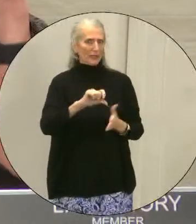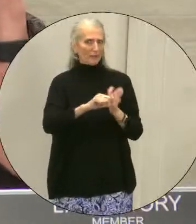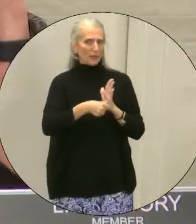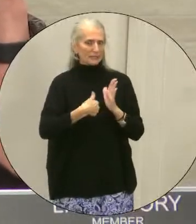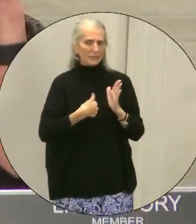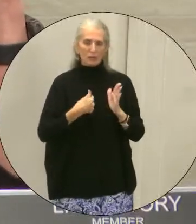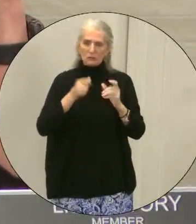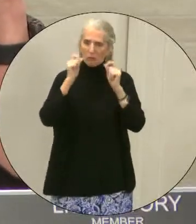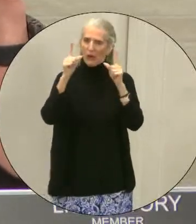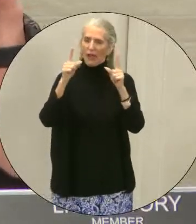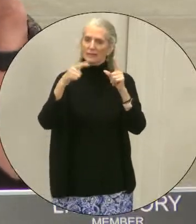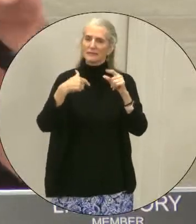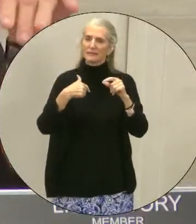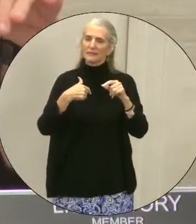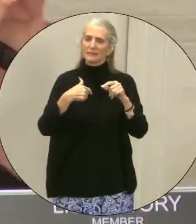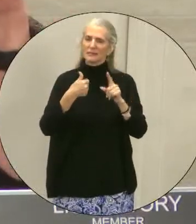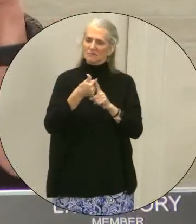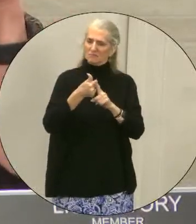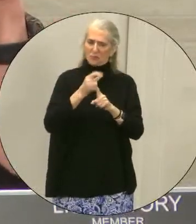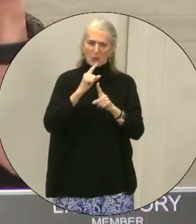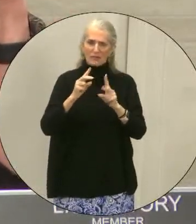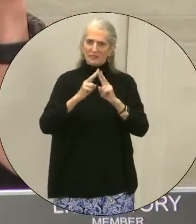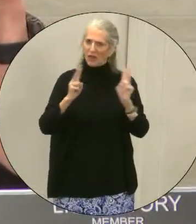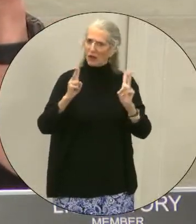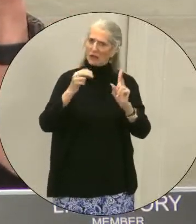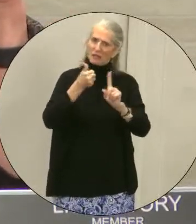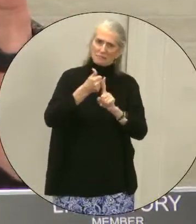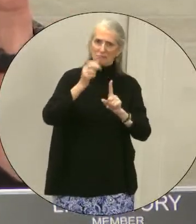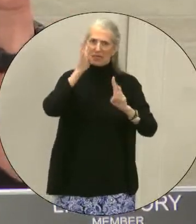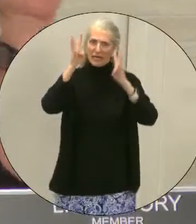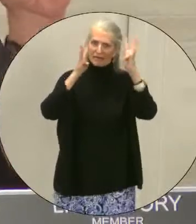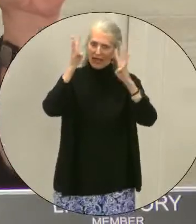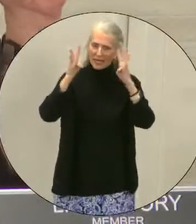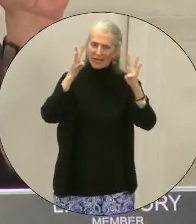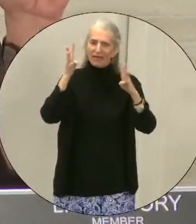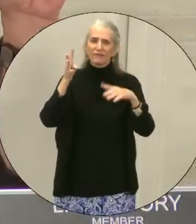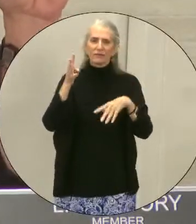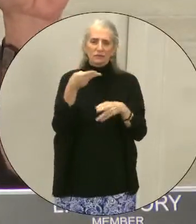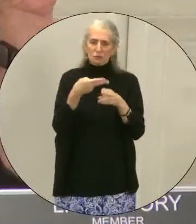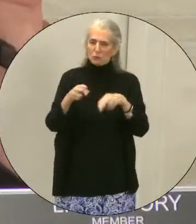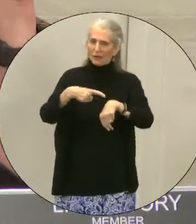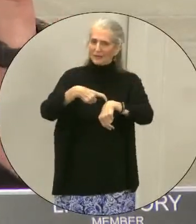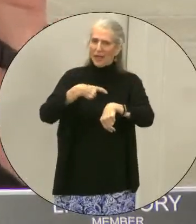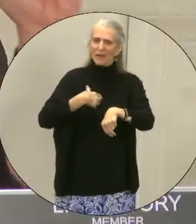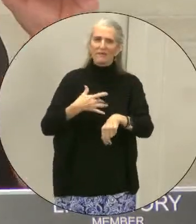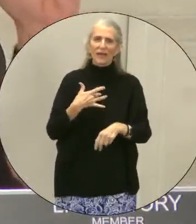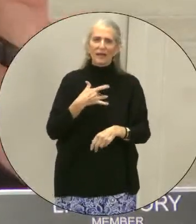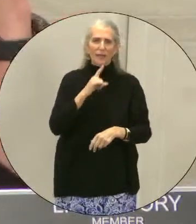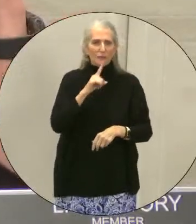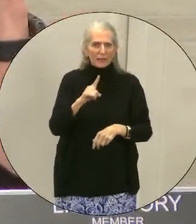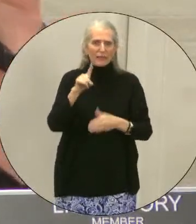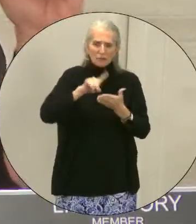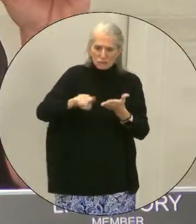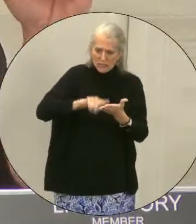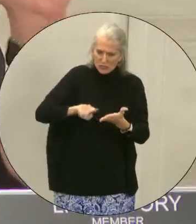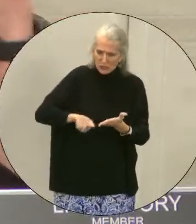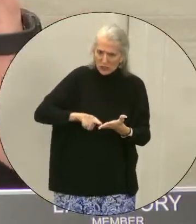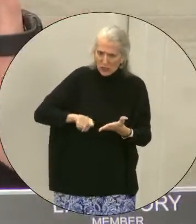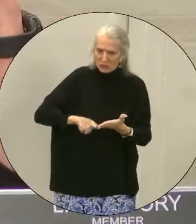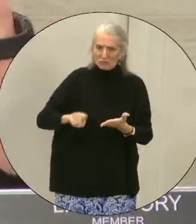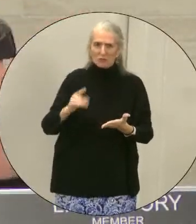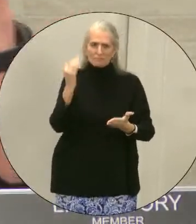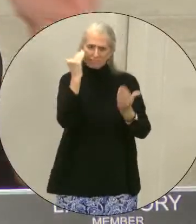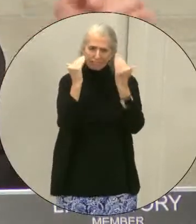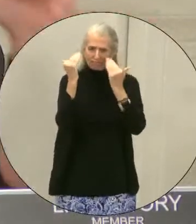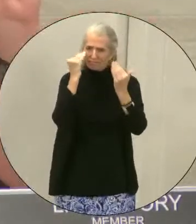surprised. He's very innovative. He, in a short amount of time, I felt like really did his research, got to know our